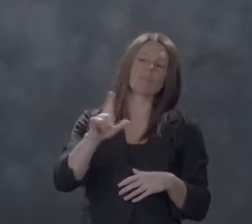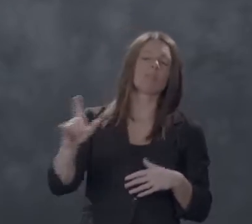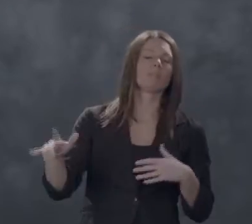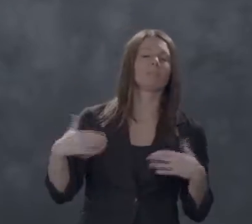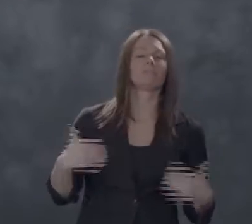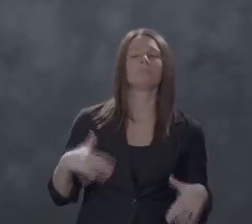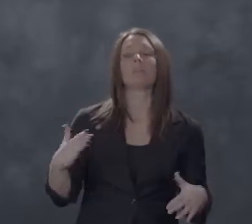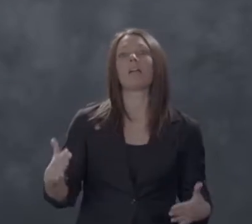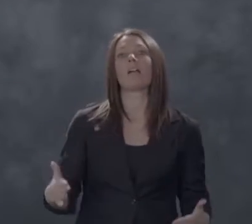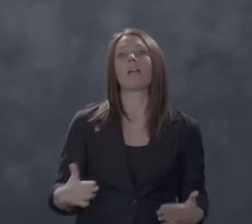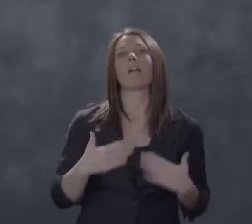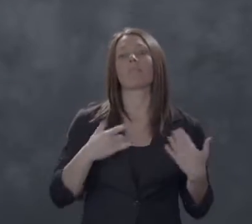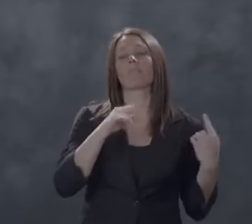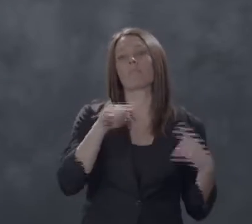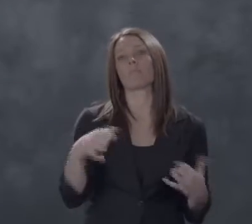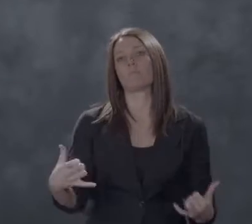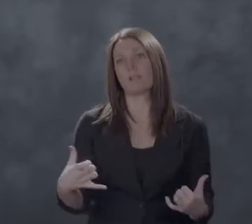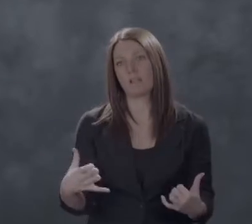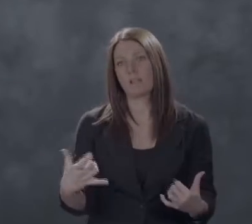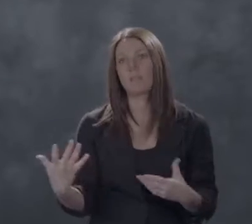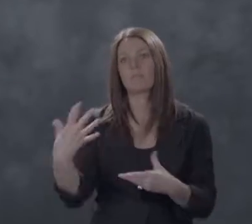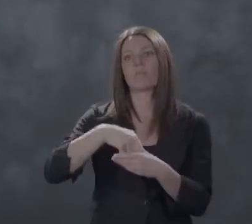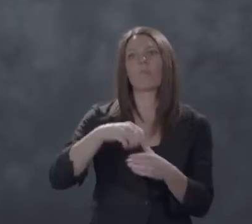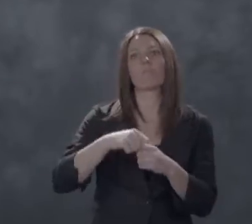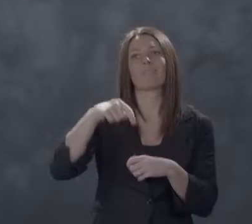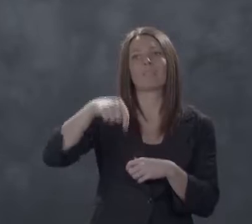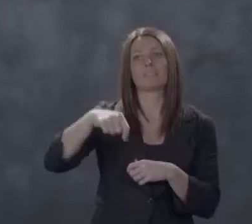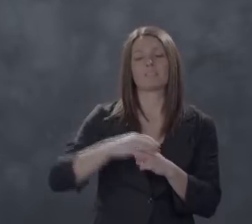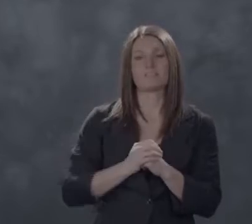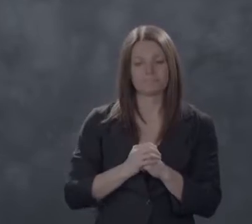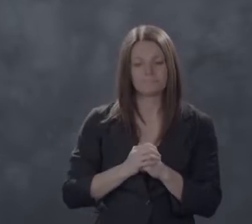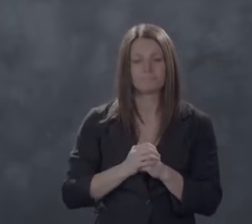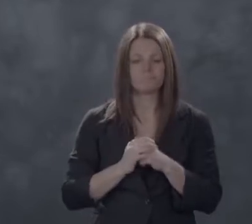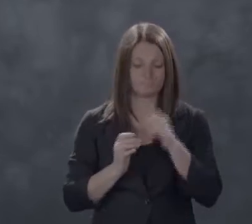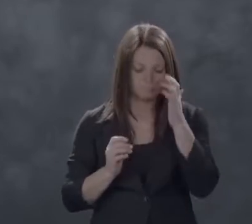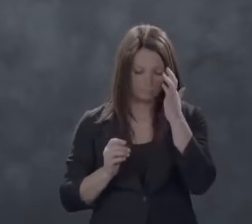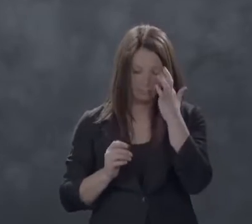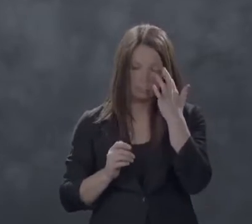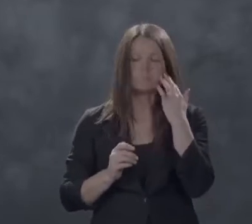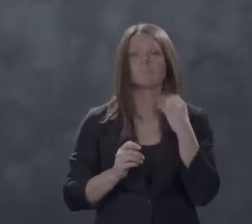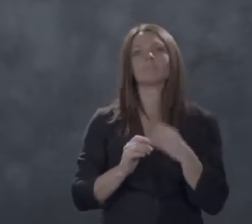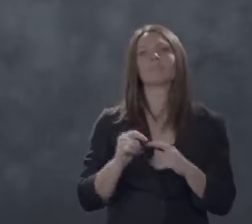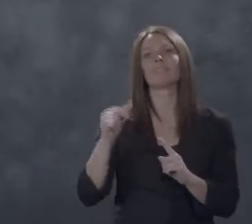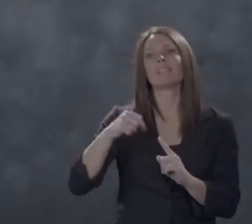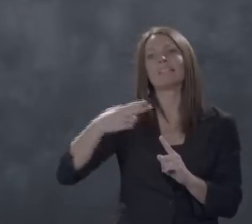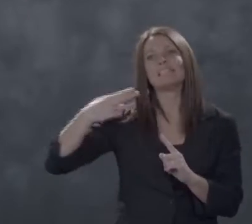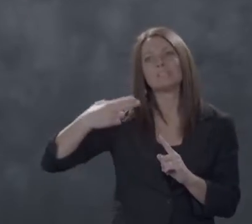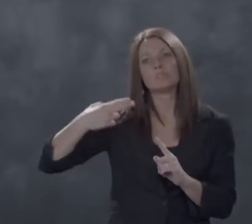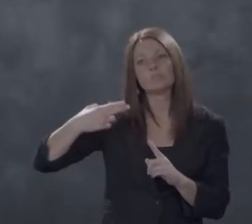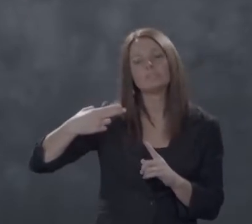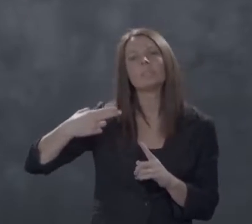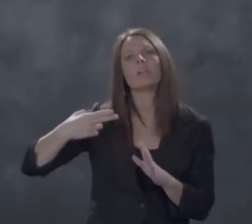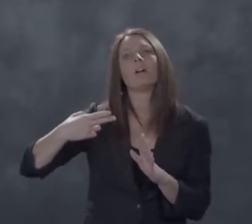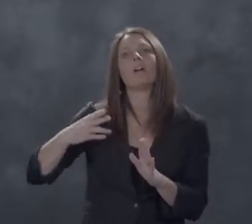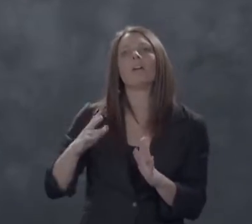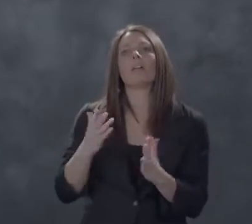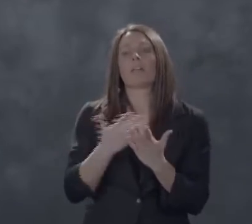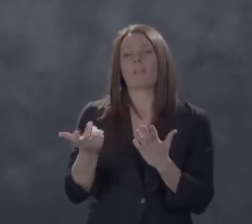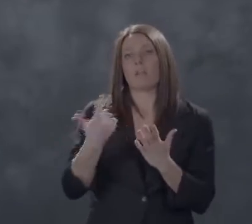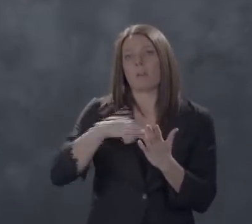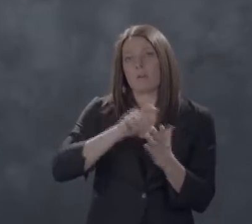just happy to be here and be part of this. This history and what the things that we can